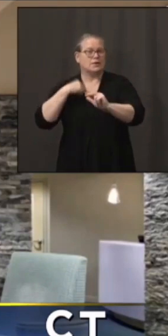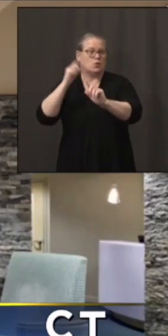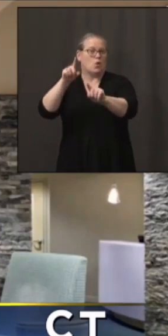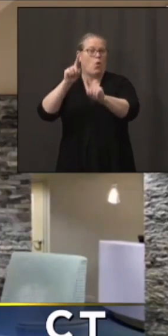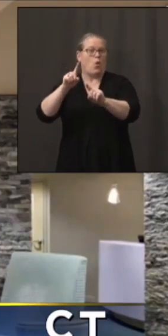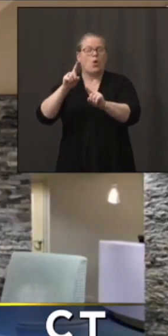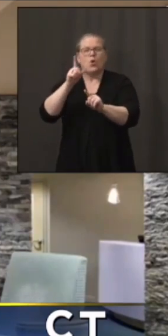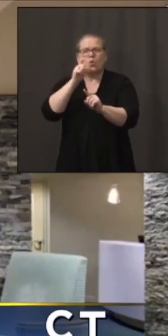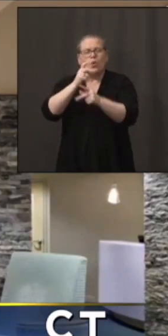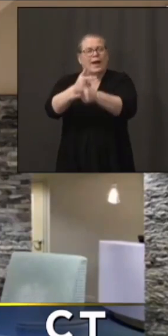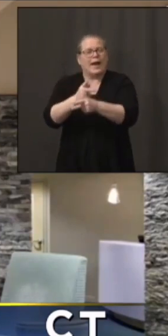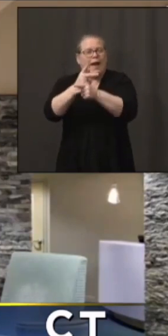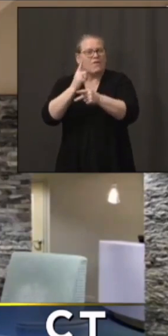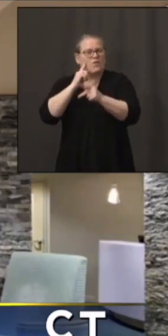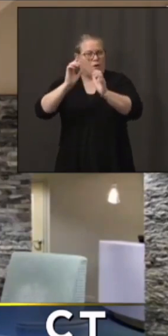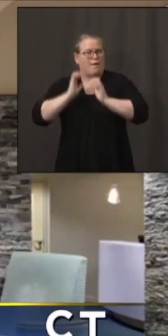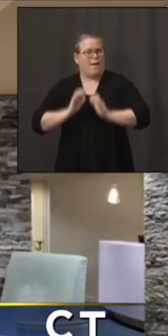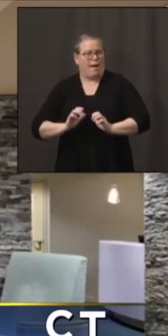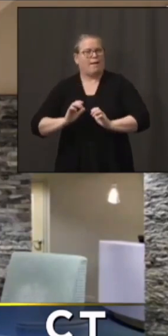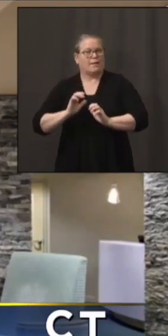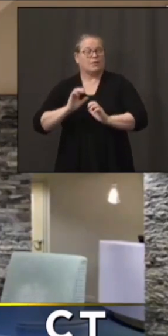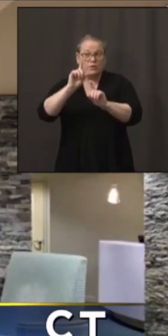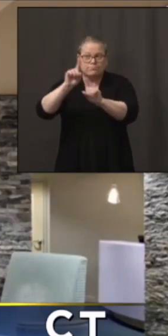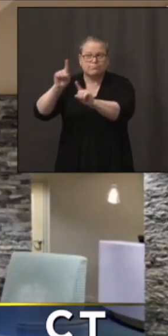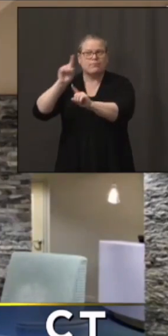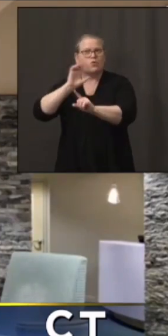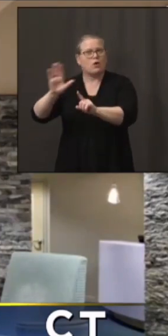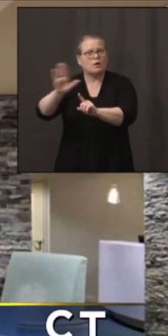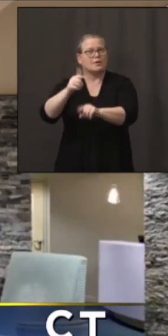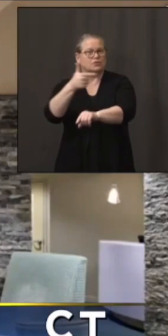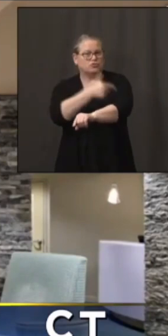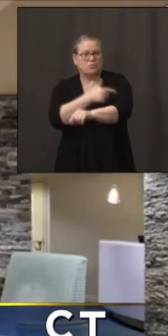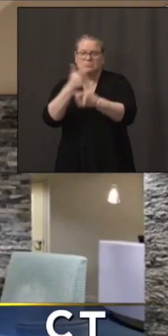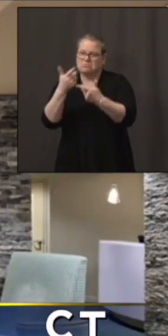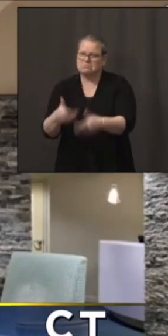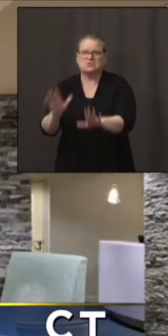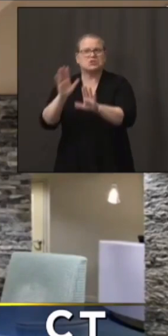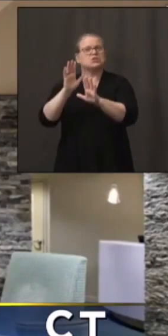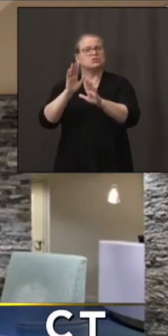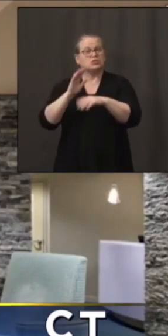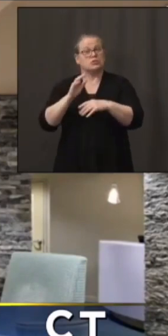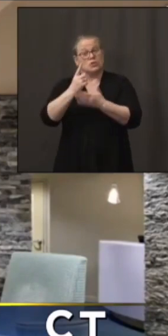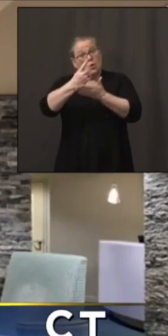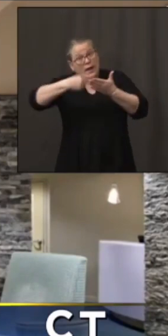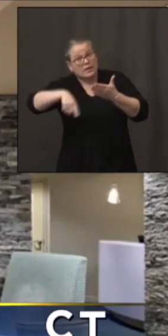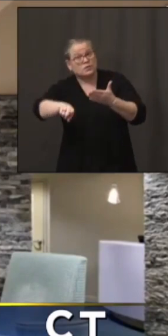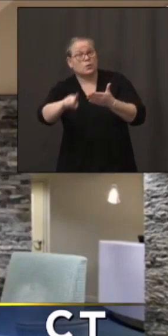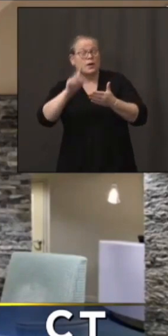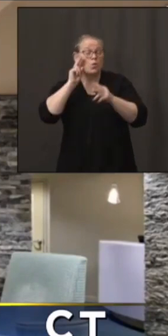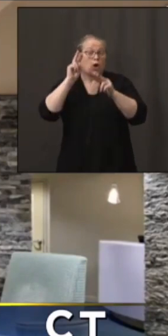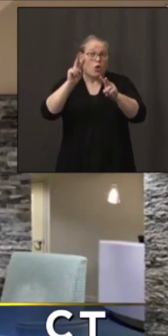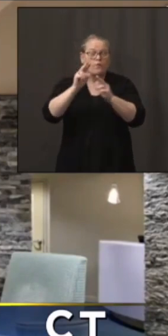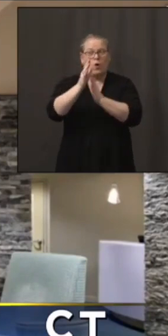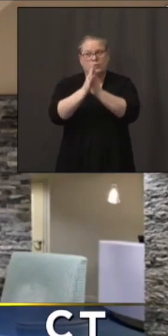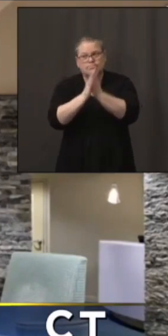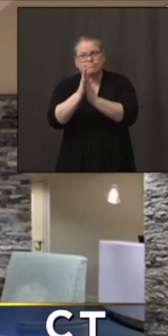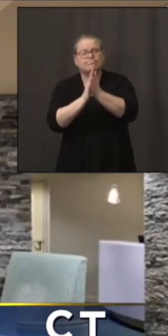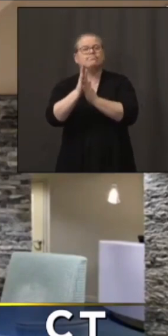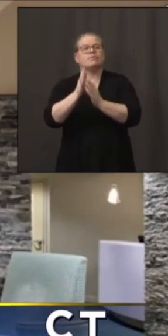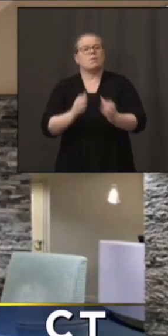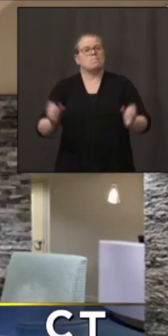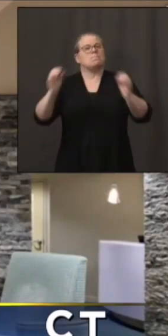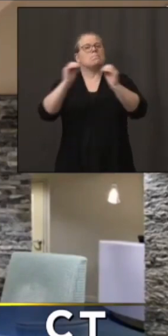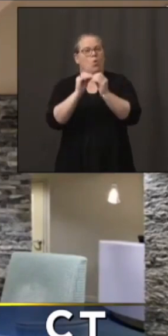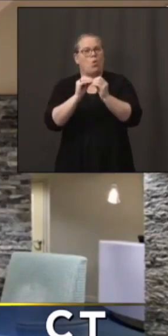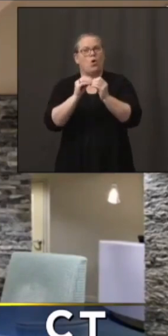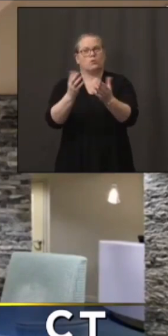caregivers there. We're really looking forward to next week, where we have an opportunity to vaccinate those